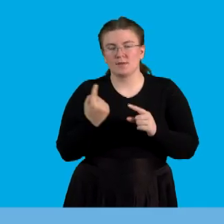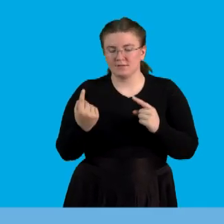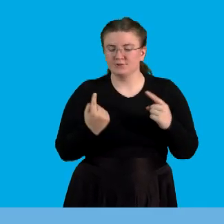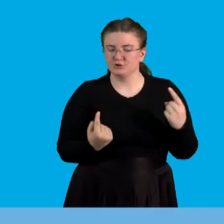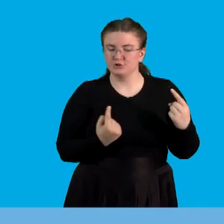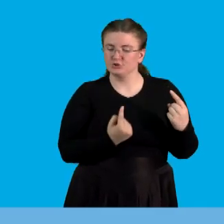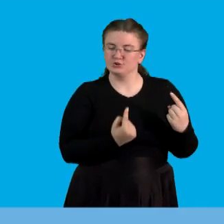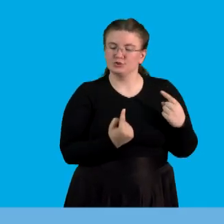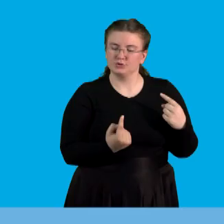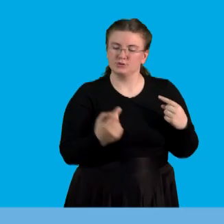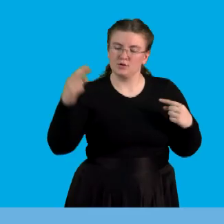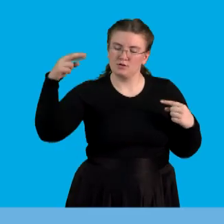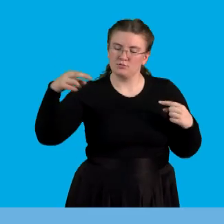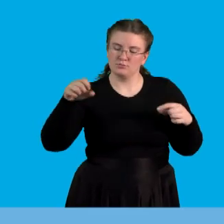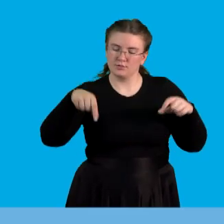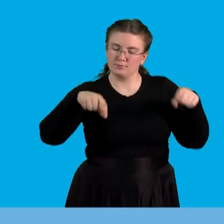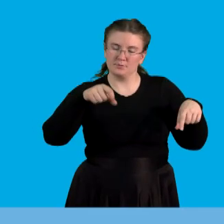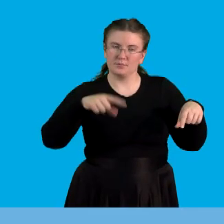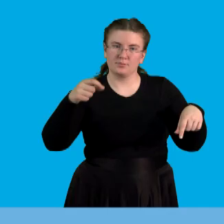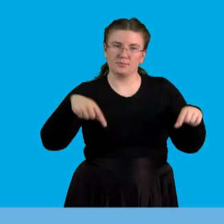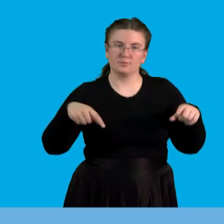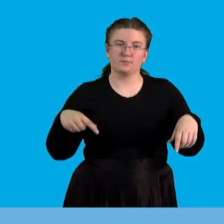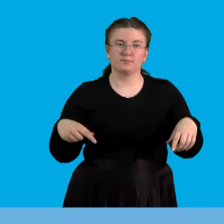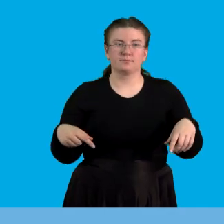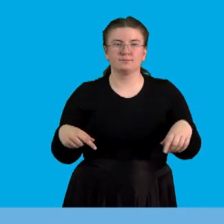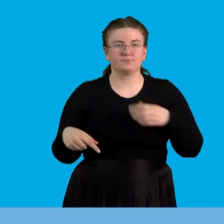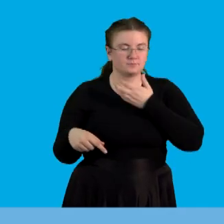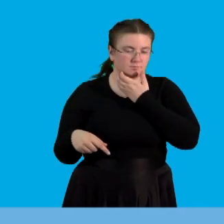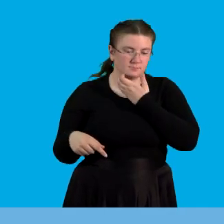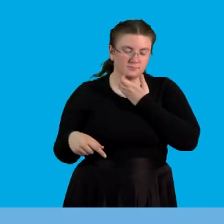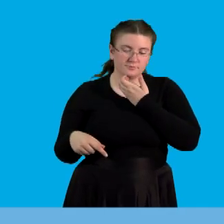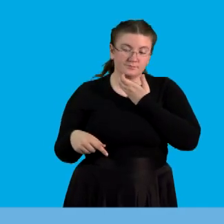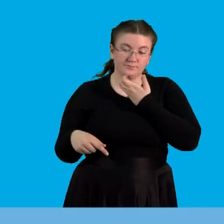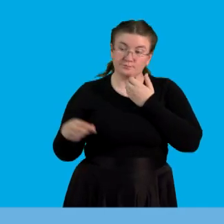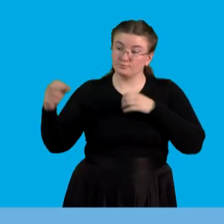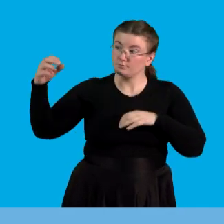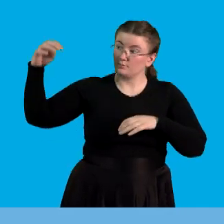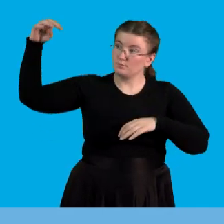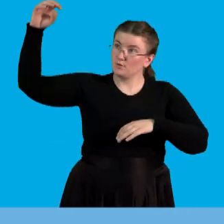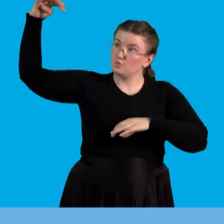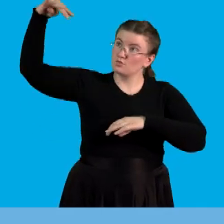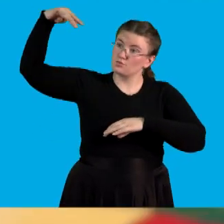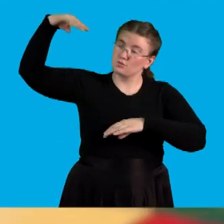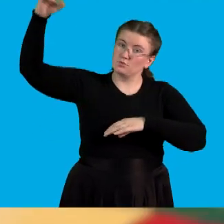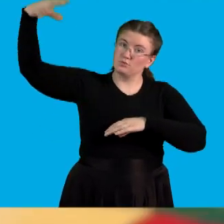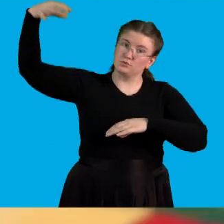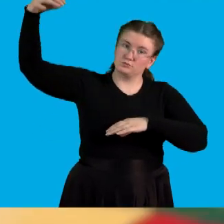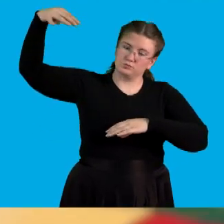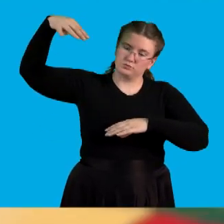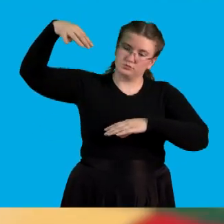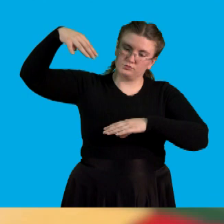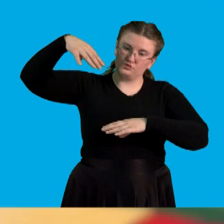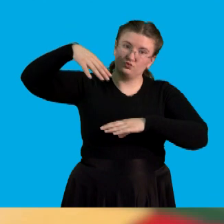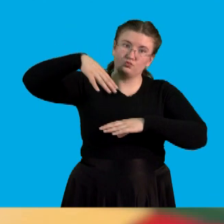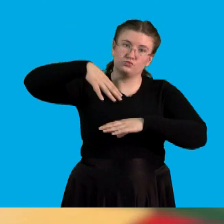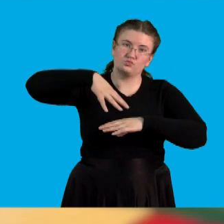from each particular raindrop. So what we are seeing, that those are light rays coming from the sun are going to be